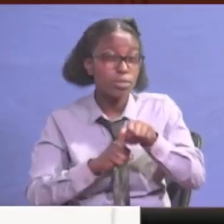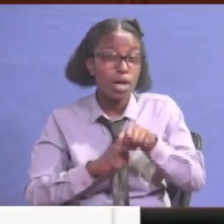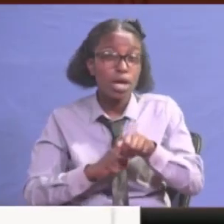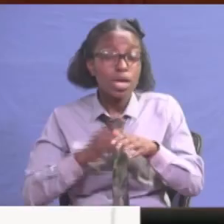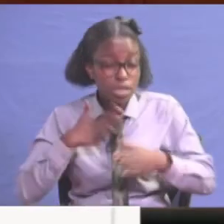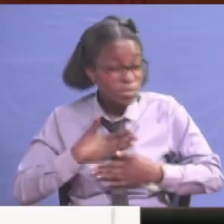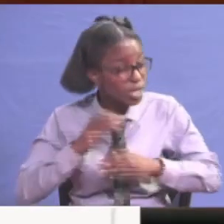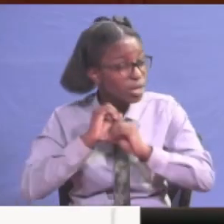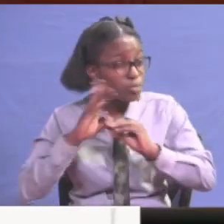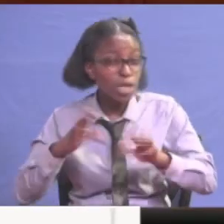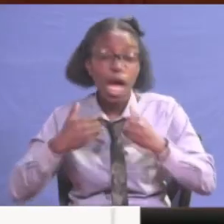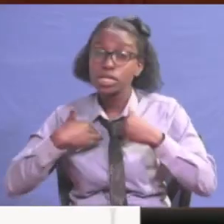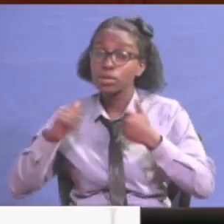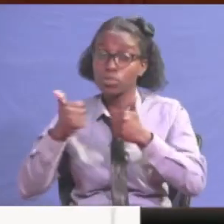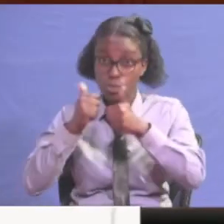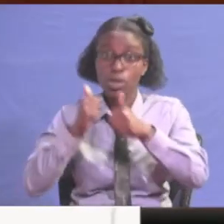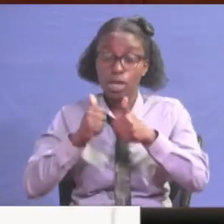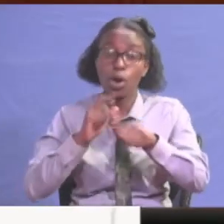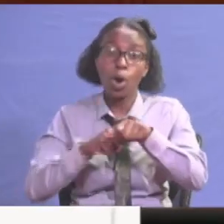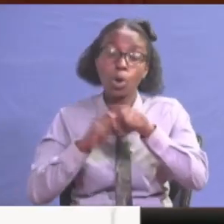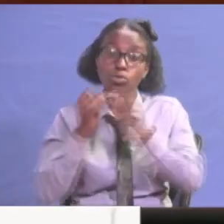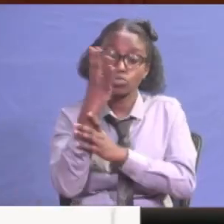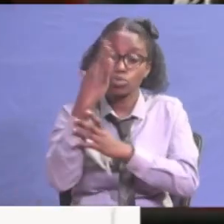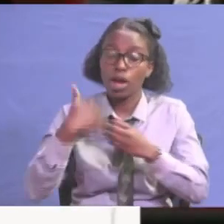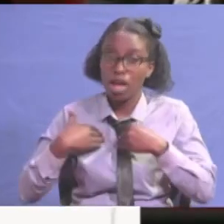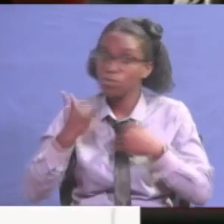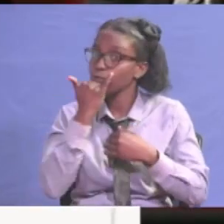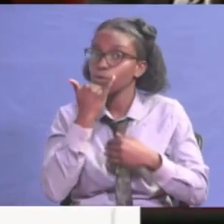that he holds, and therefore has grossly misconducted himself.